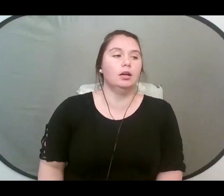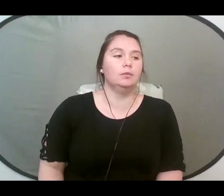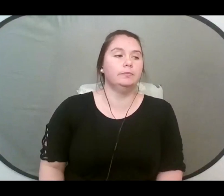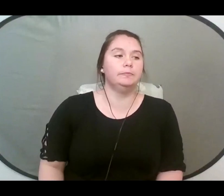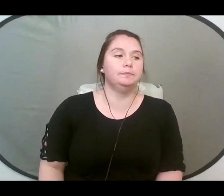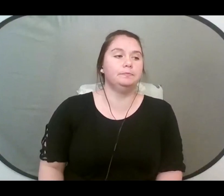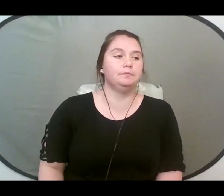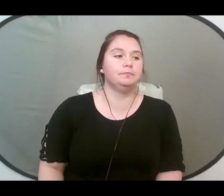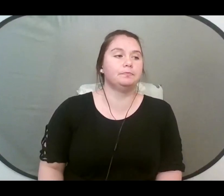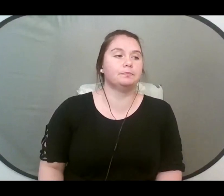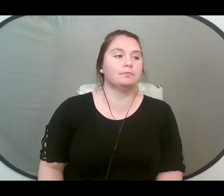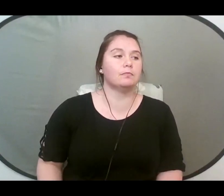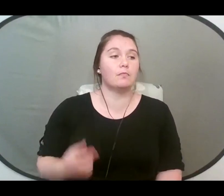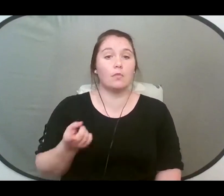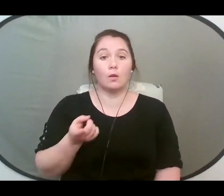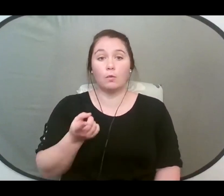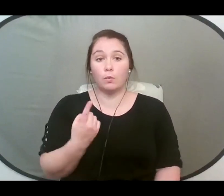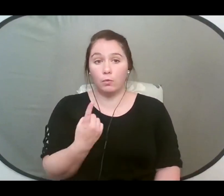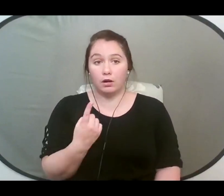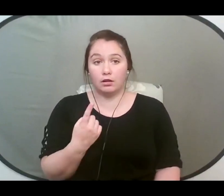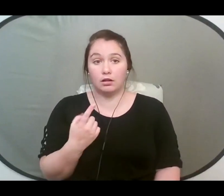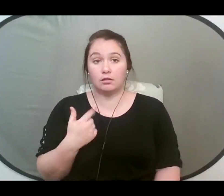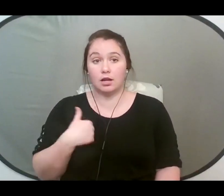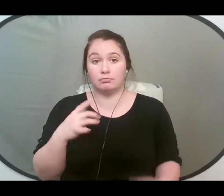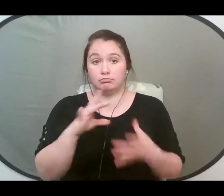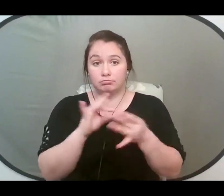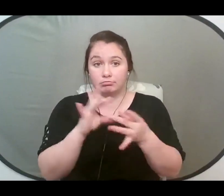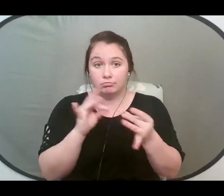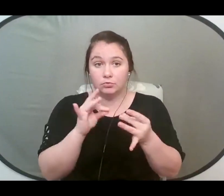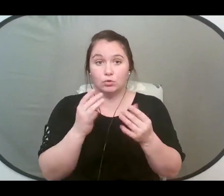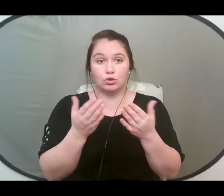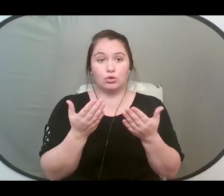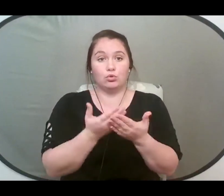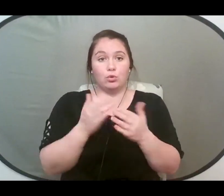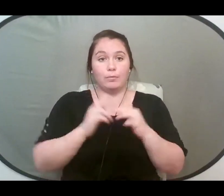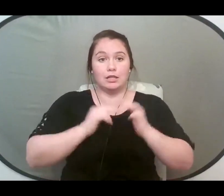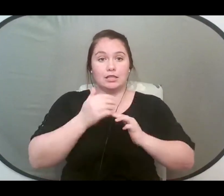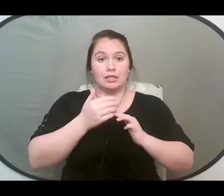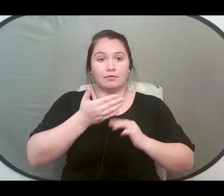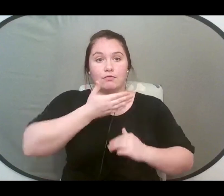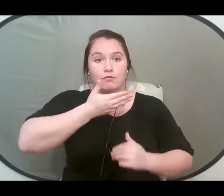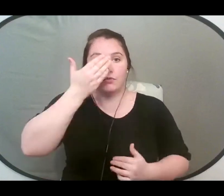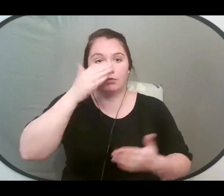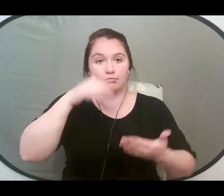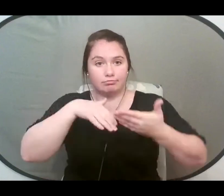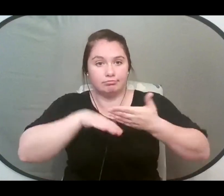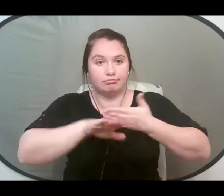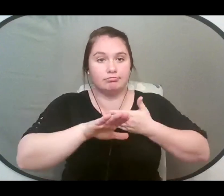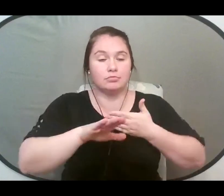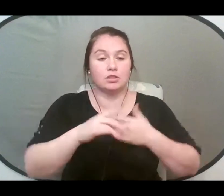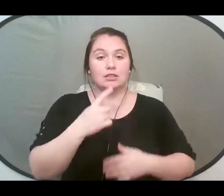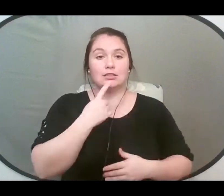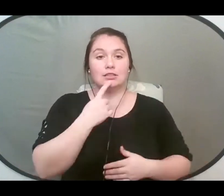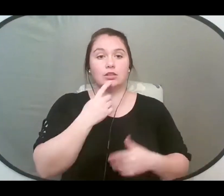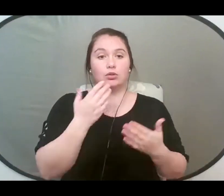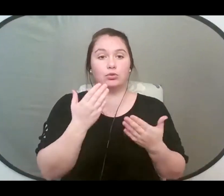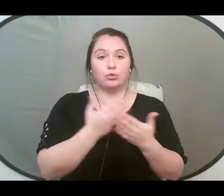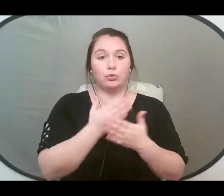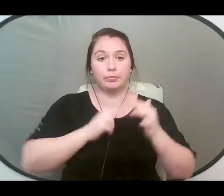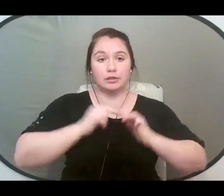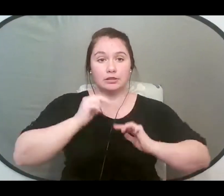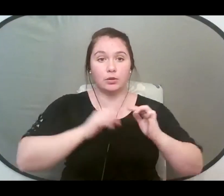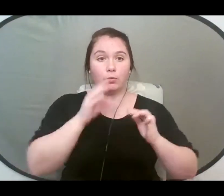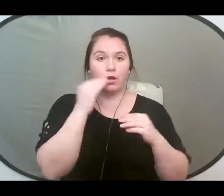One thing that we did talk about as well was the new building entrance and the opportunity that a new facility would give